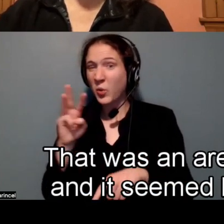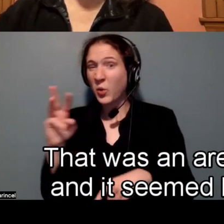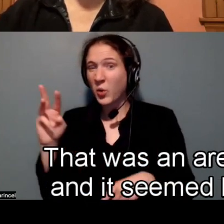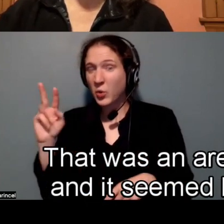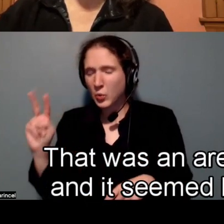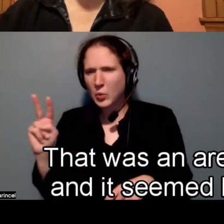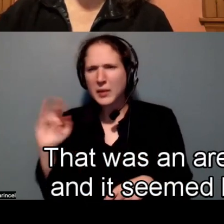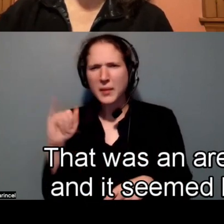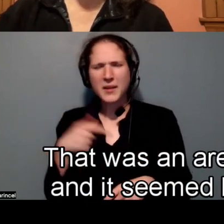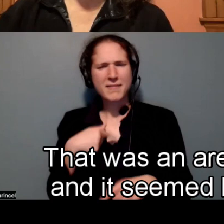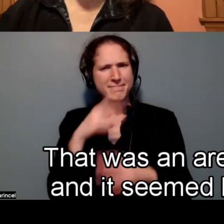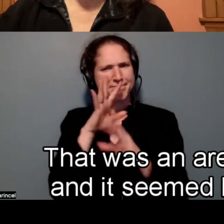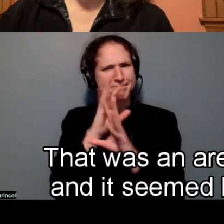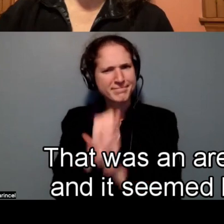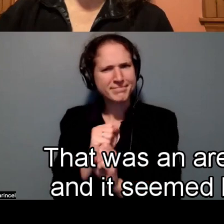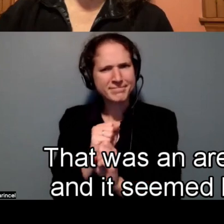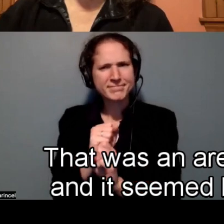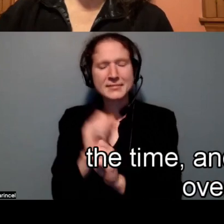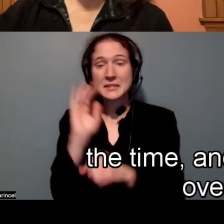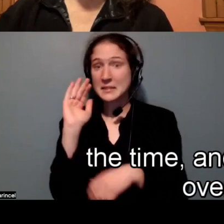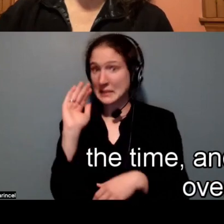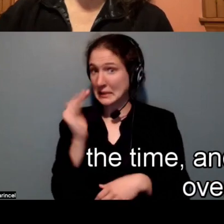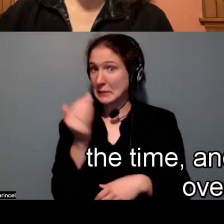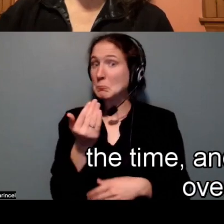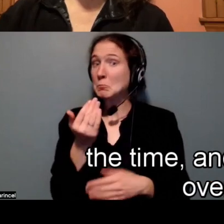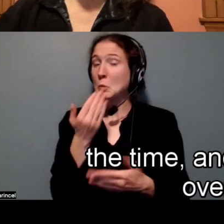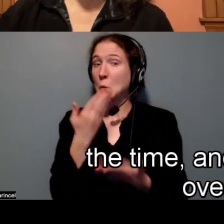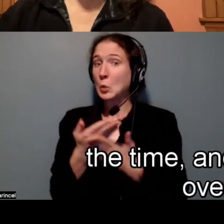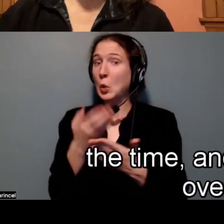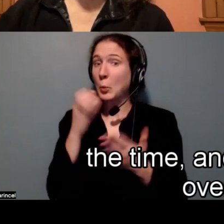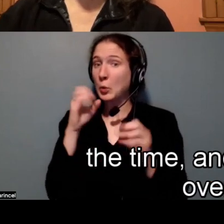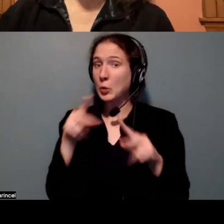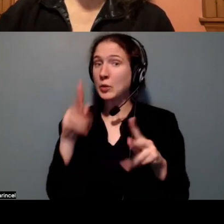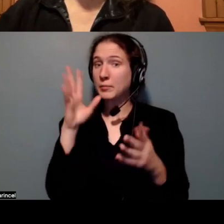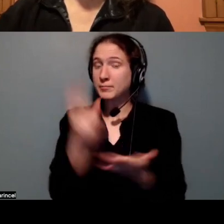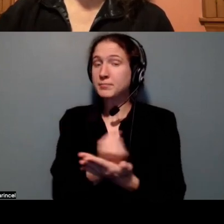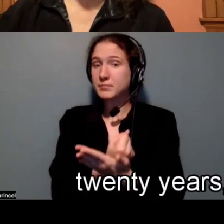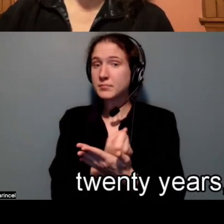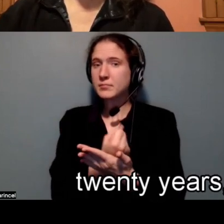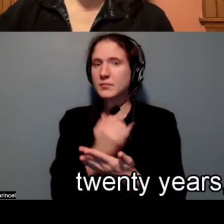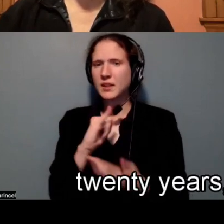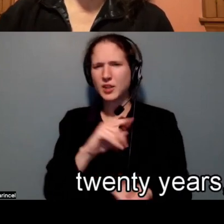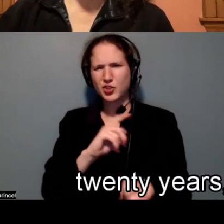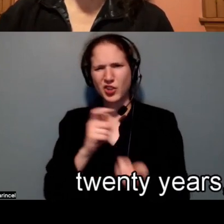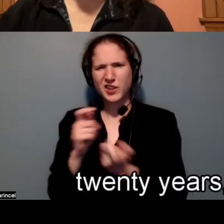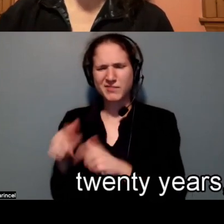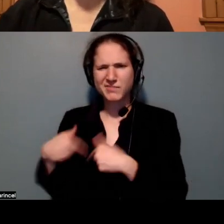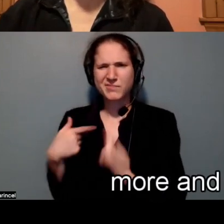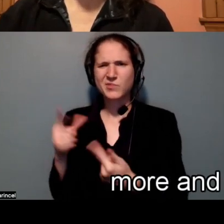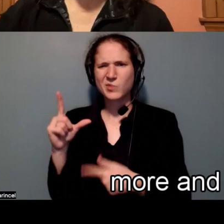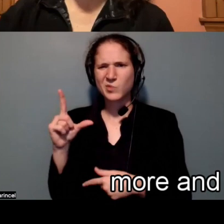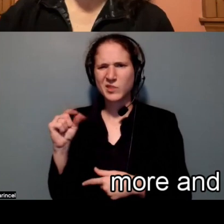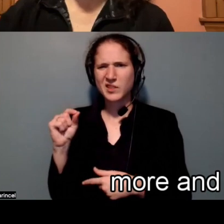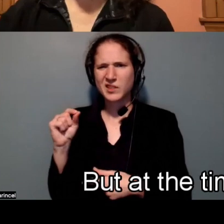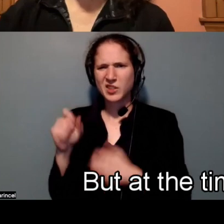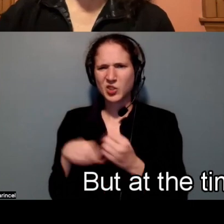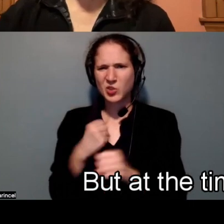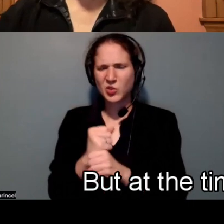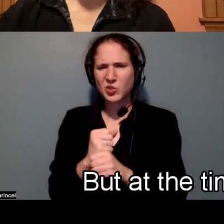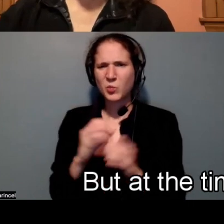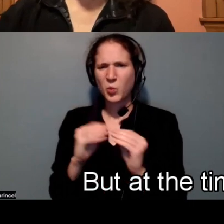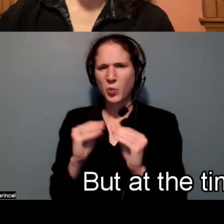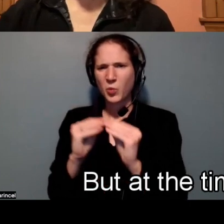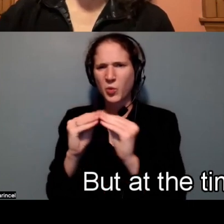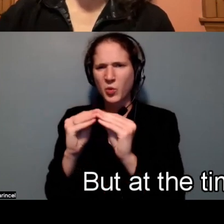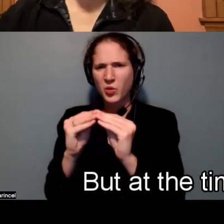me, and it seemed like fertile ground at the time. And that's changed over the last 20 years, that there's been more and more of them. But at